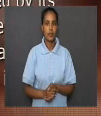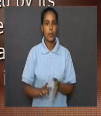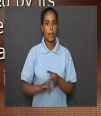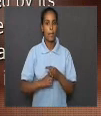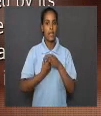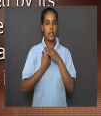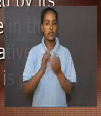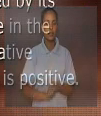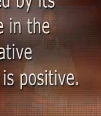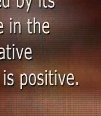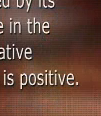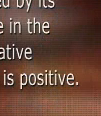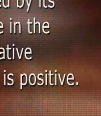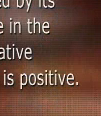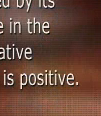Begin.